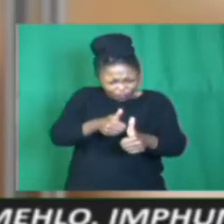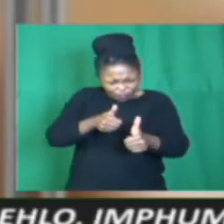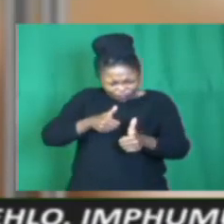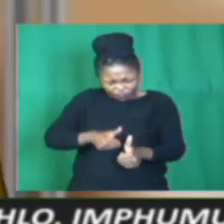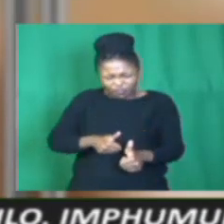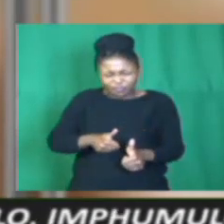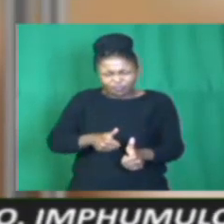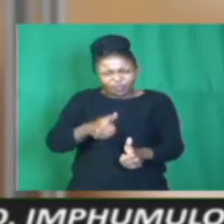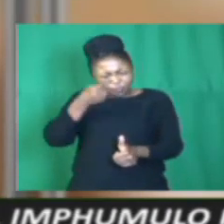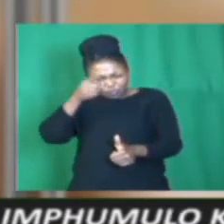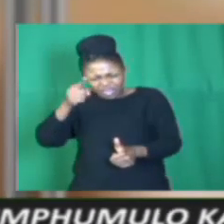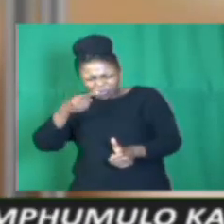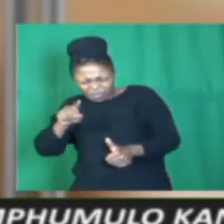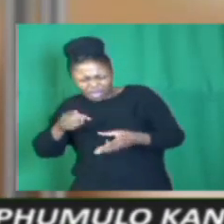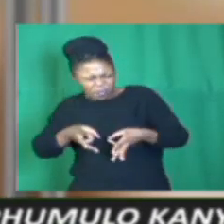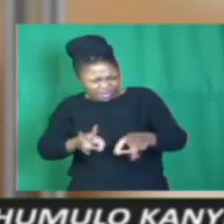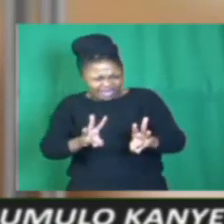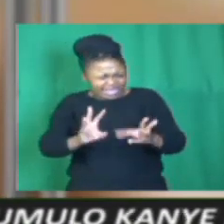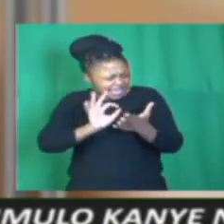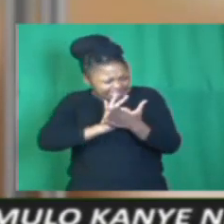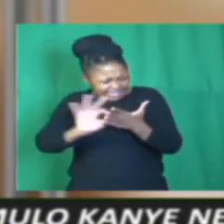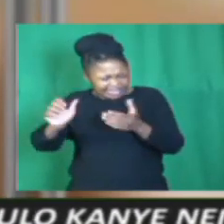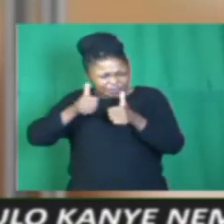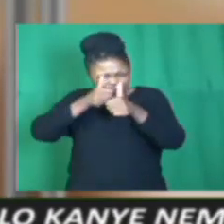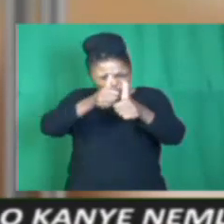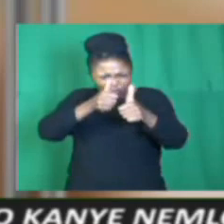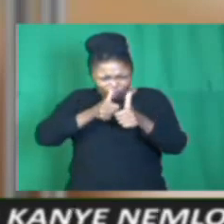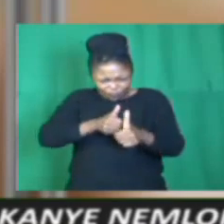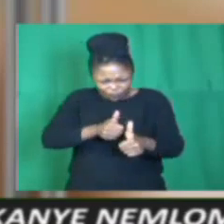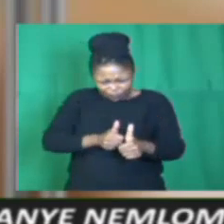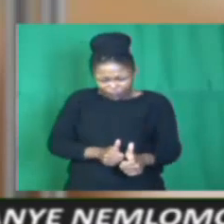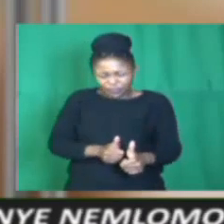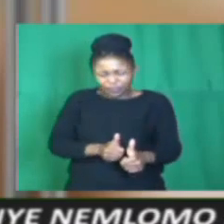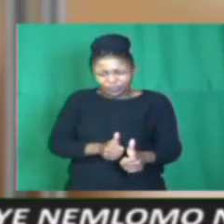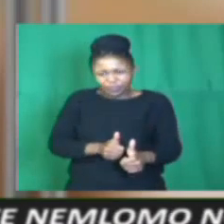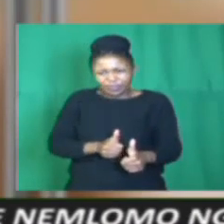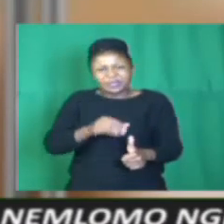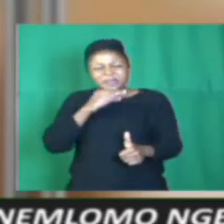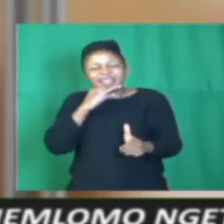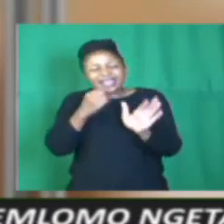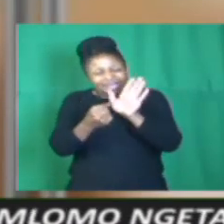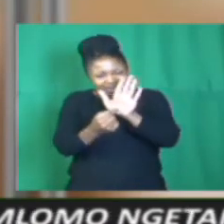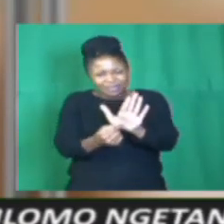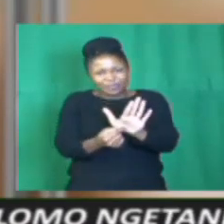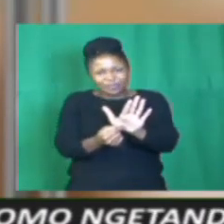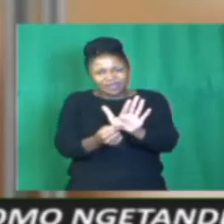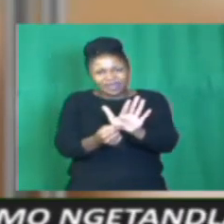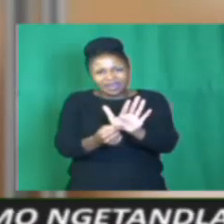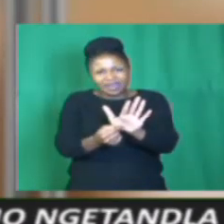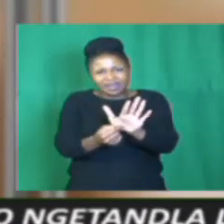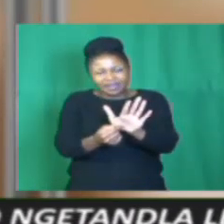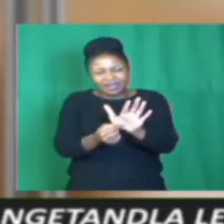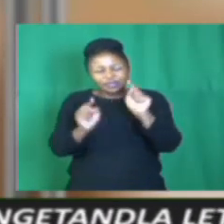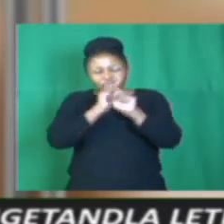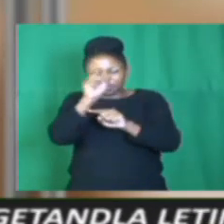been provided to you. So for example, I will give you this question: what day and